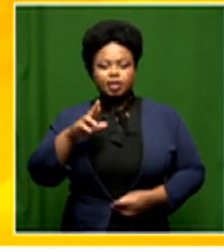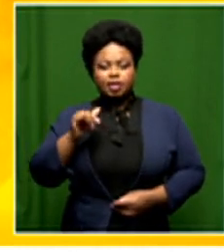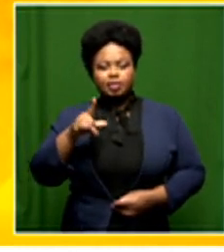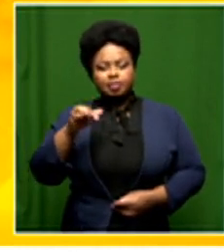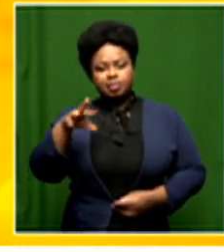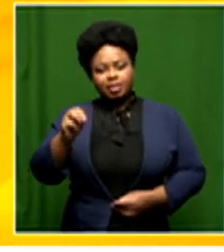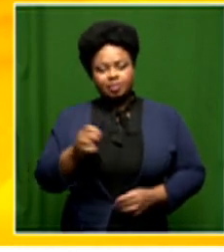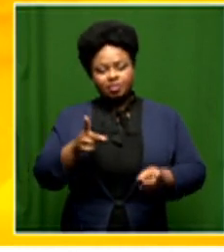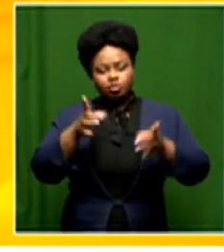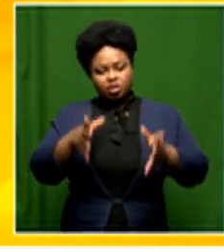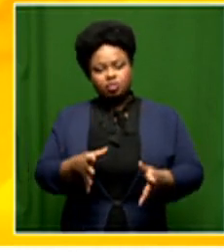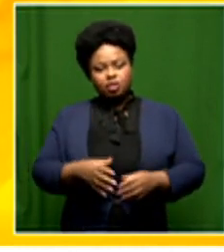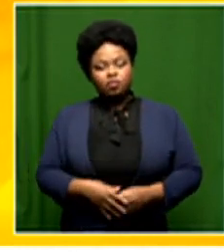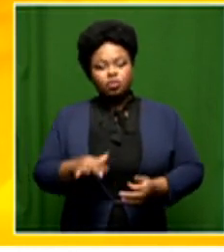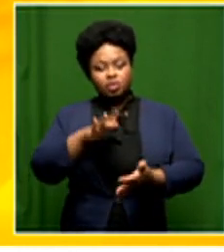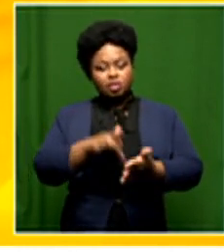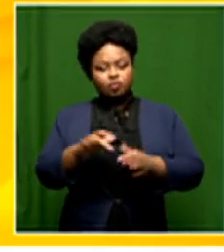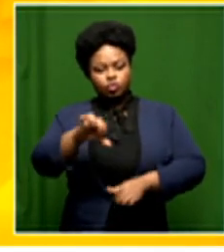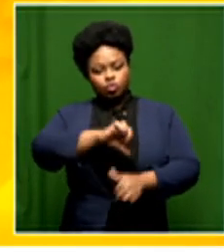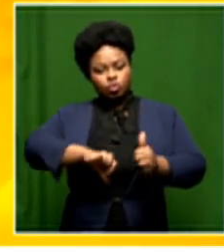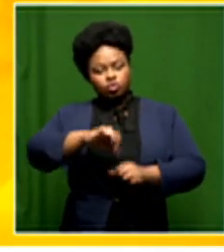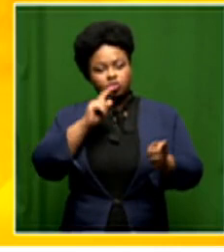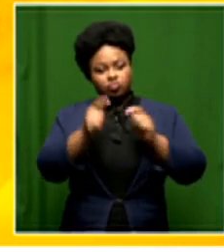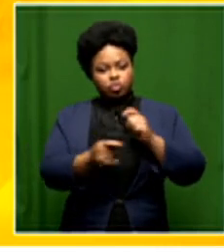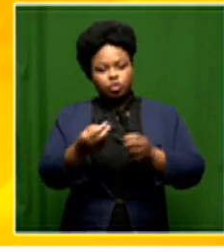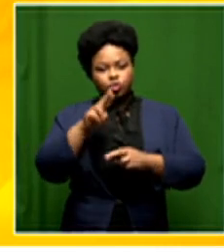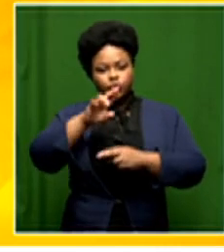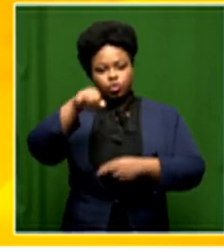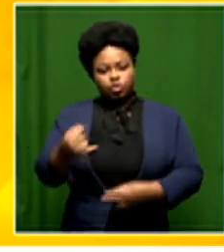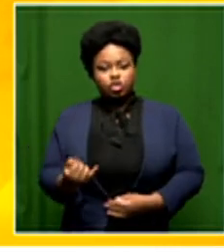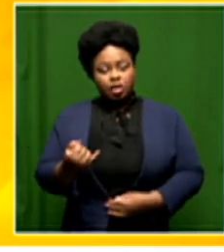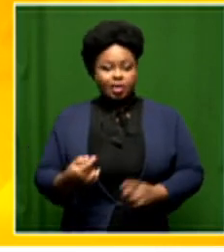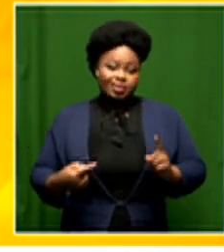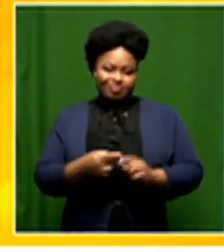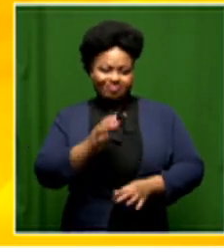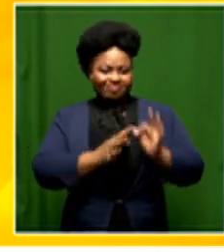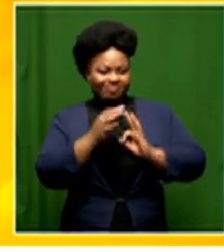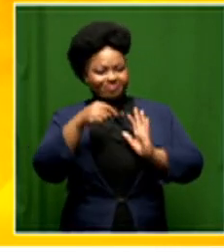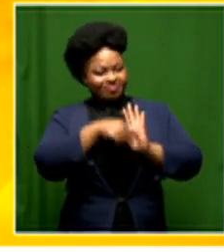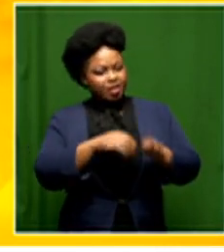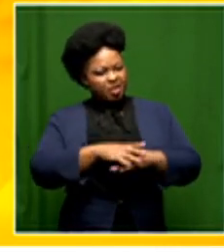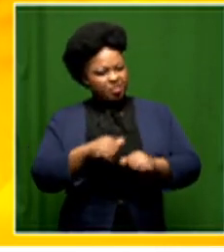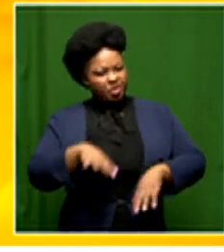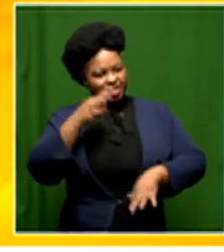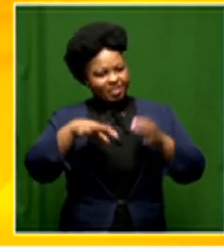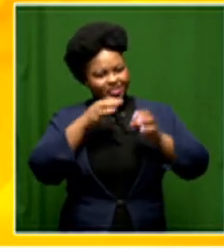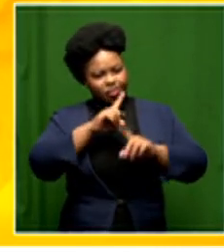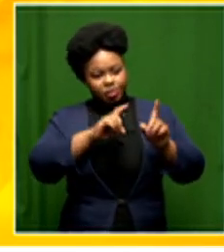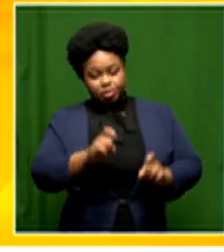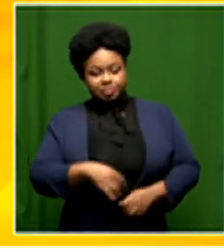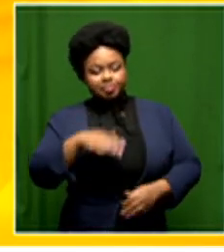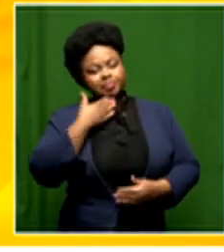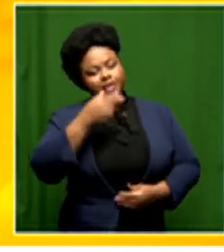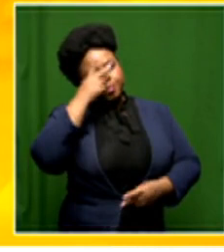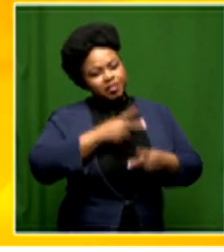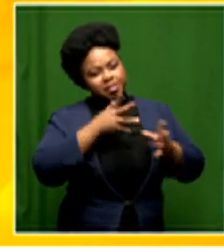the director of the Center for Social Change at the University of Johannesburg, talks to us now about that survey. Good to have you, Prof. Thanks